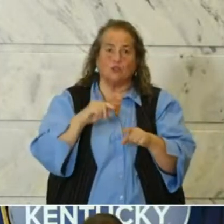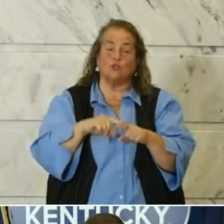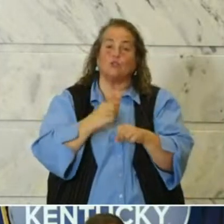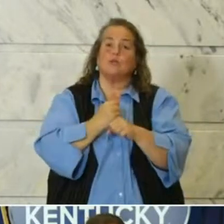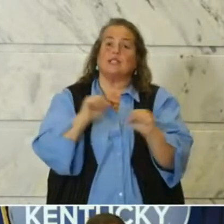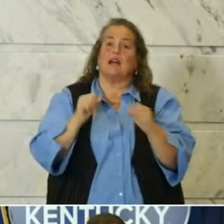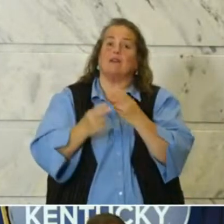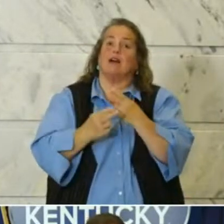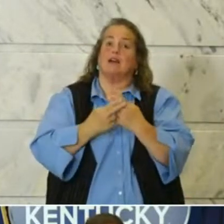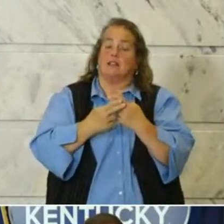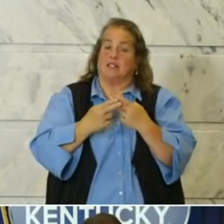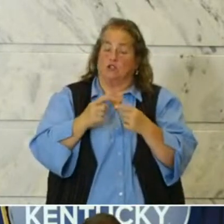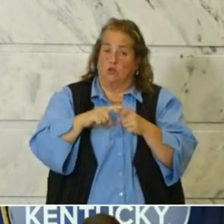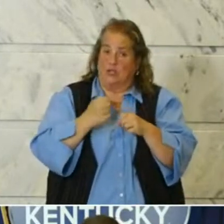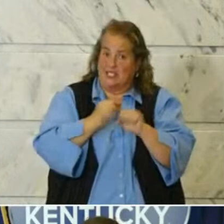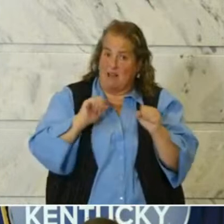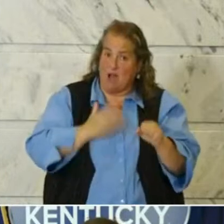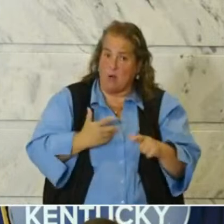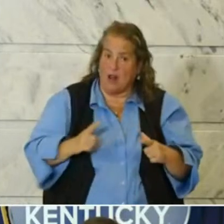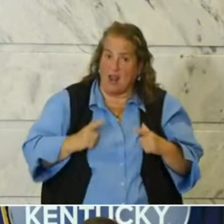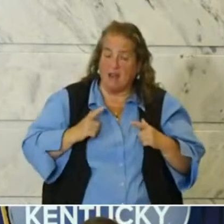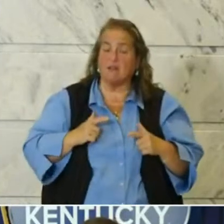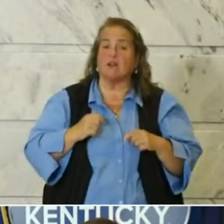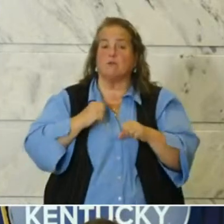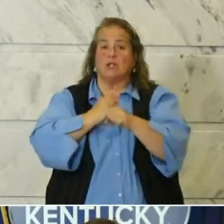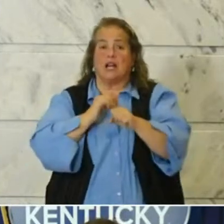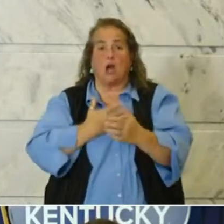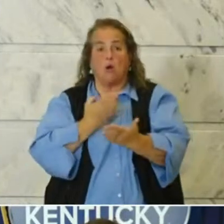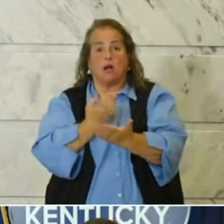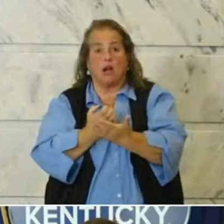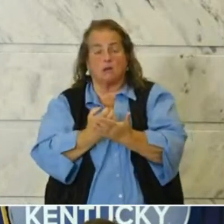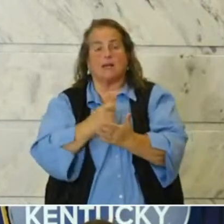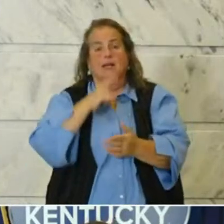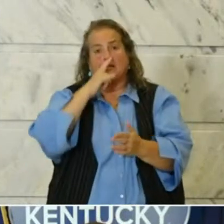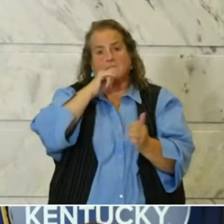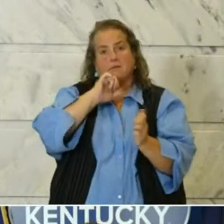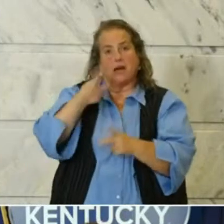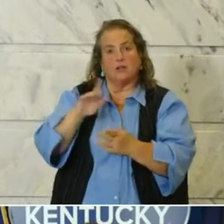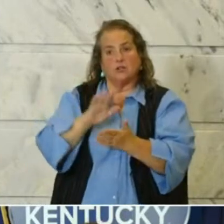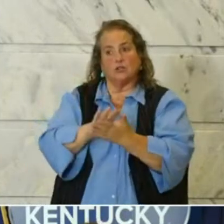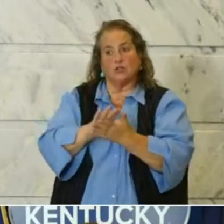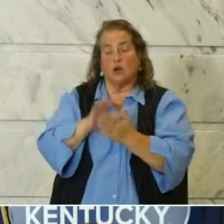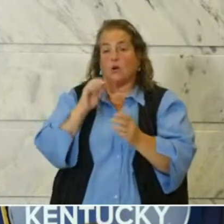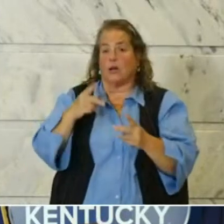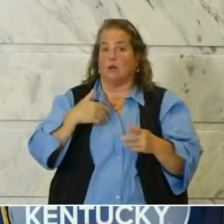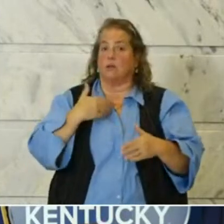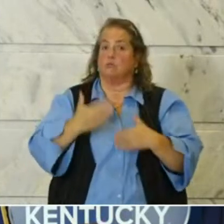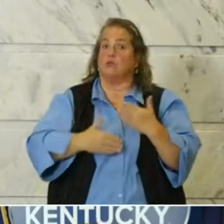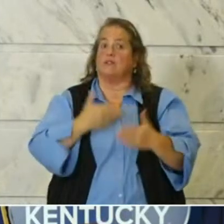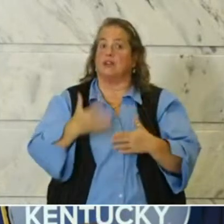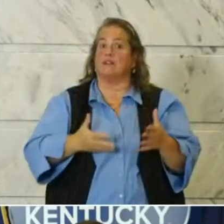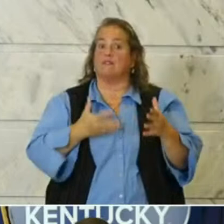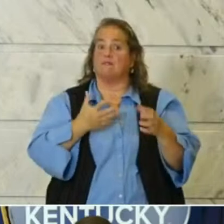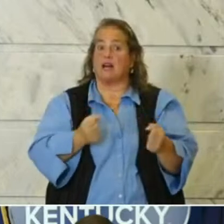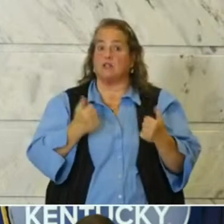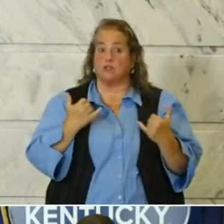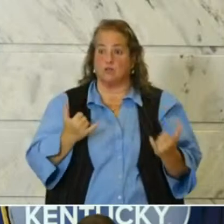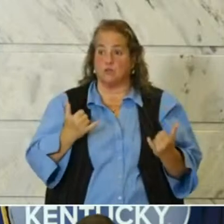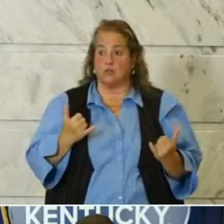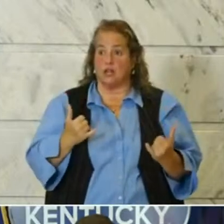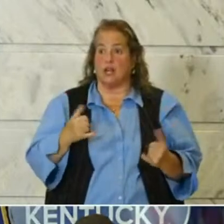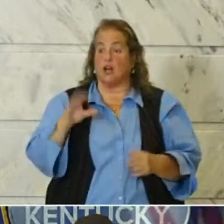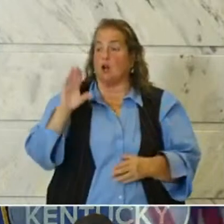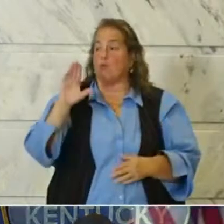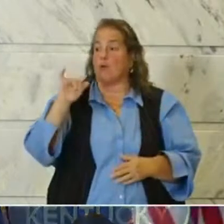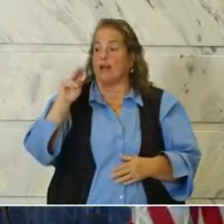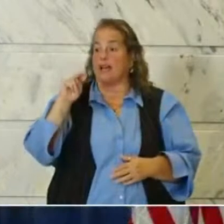lives, to protect our economy, and to get our kids back in school. All right, we're moving fast today. Brittany said